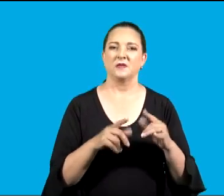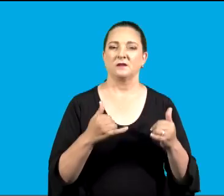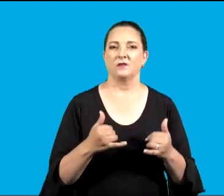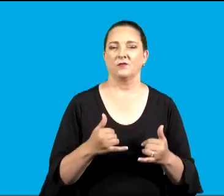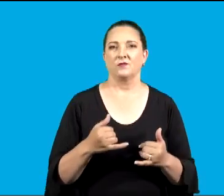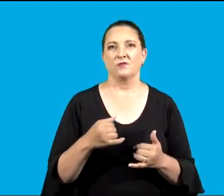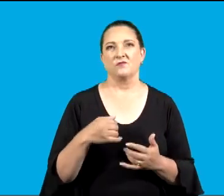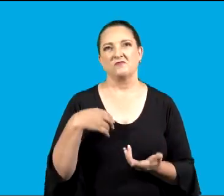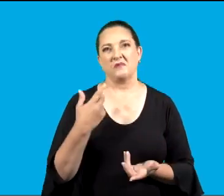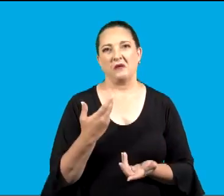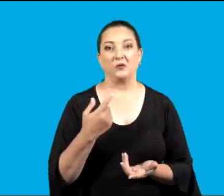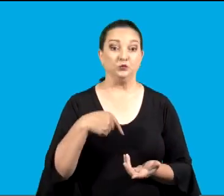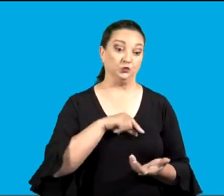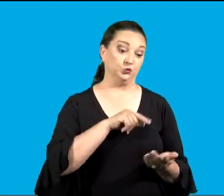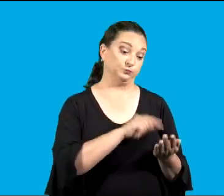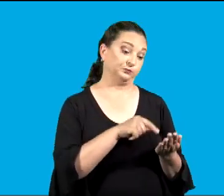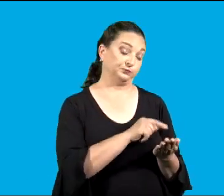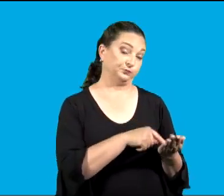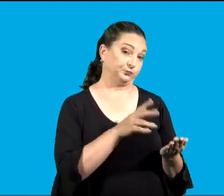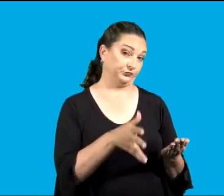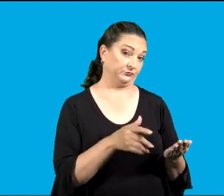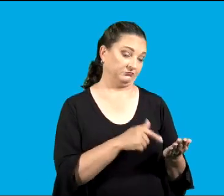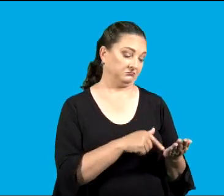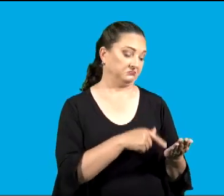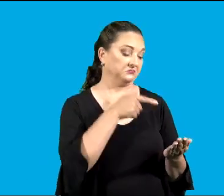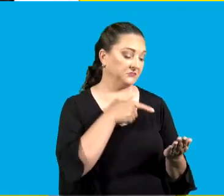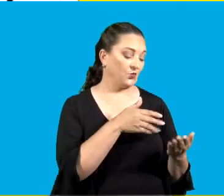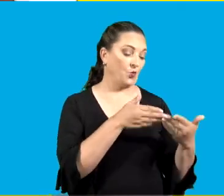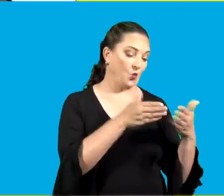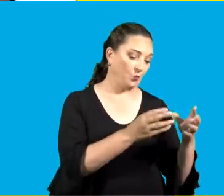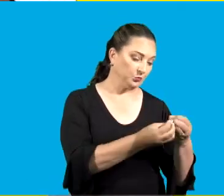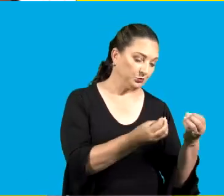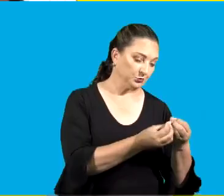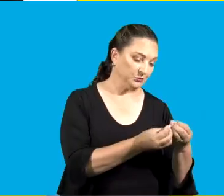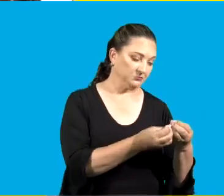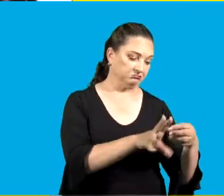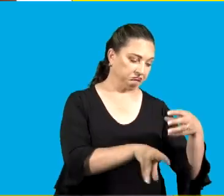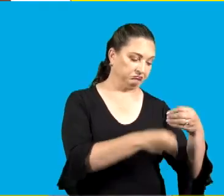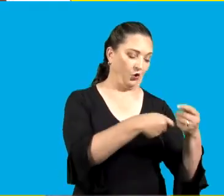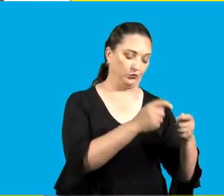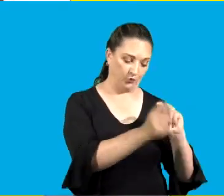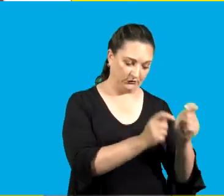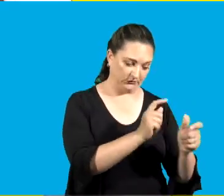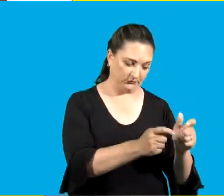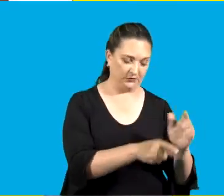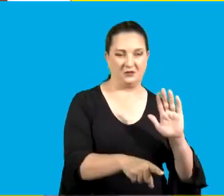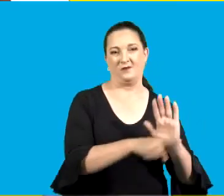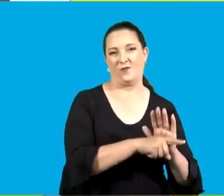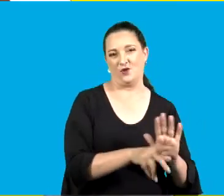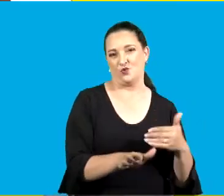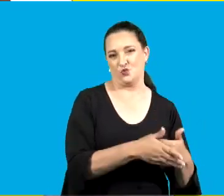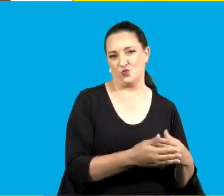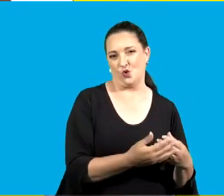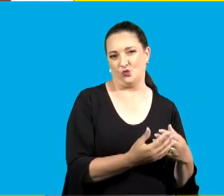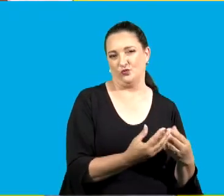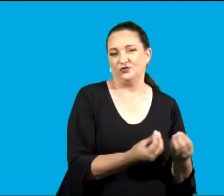remember if we were going to calculate, we would have said opening stock plus purchases minus the closing stock. So we did